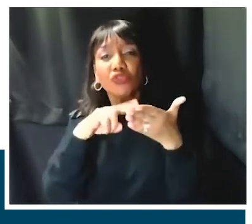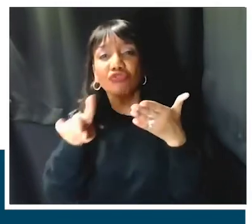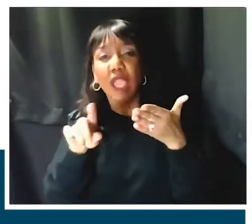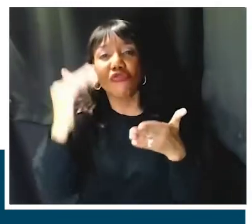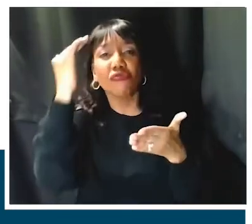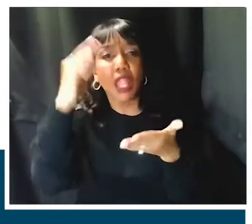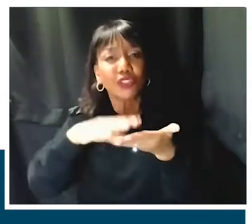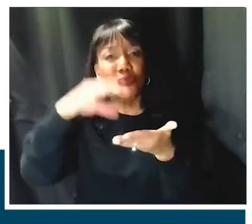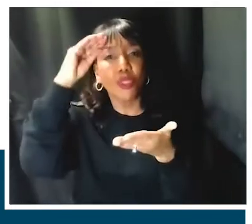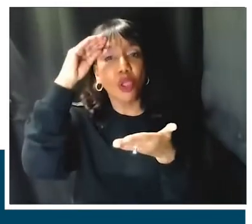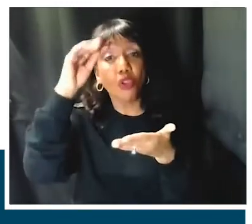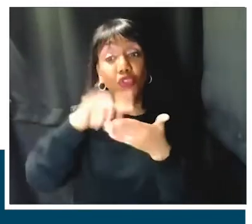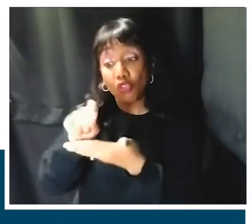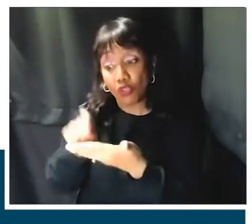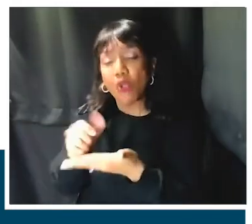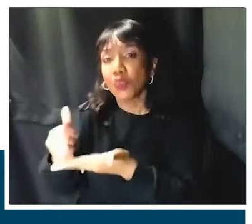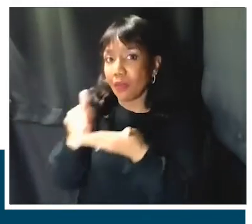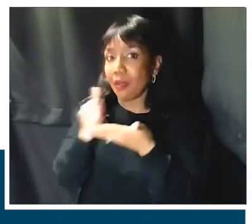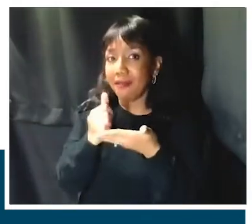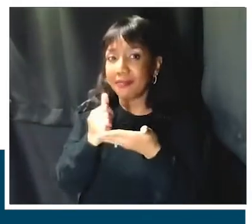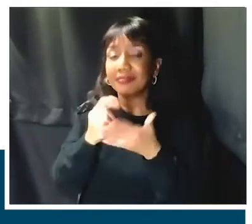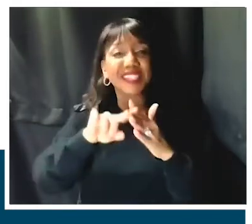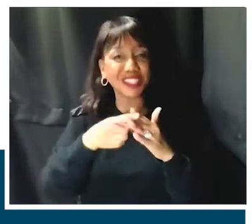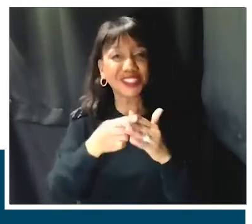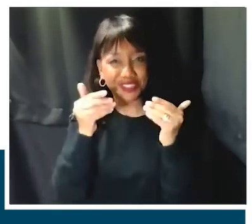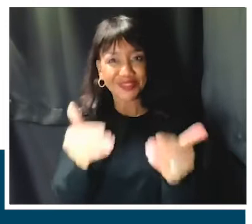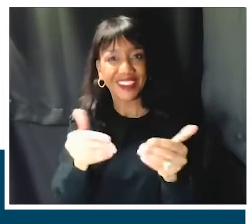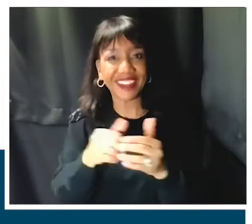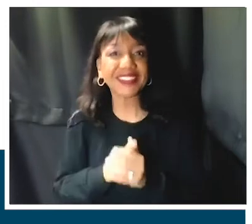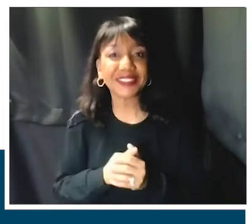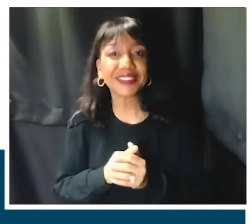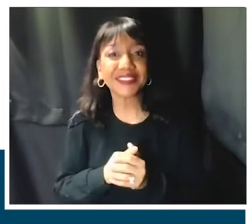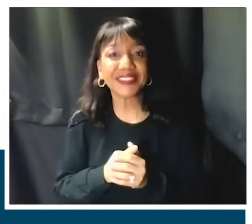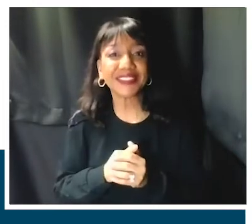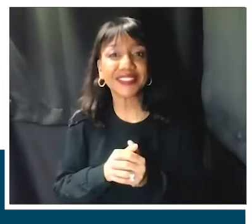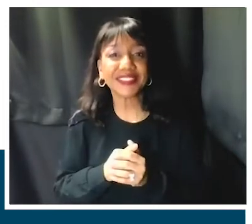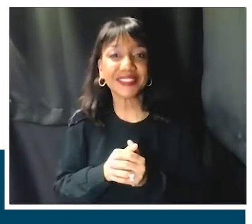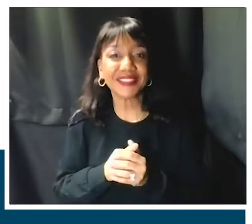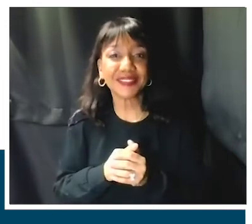notes may come in handy. Let's begin.